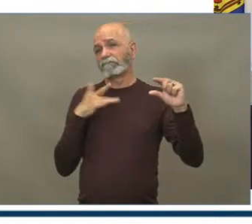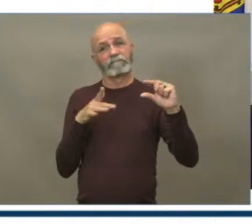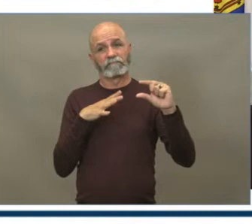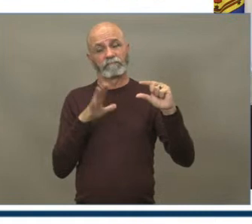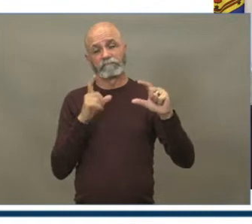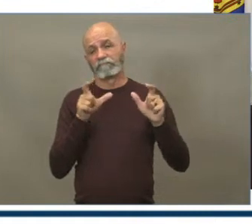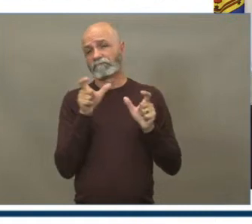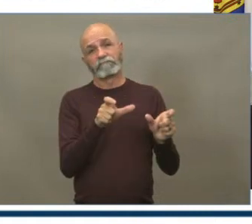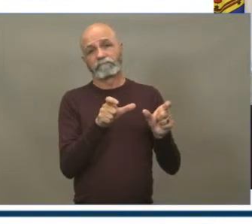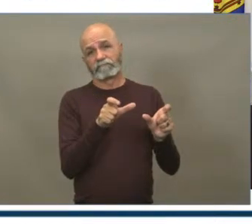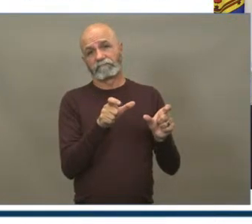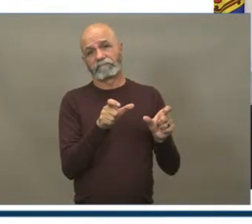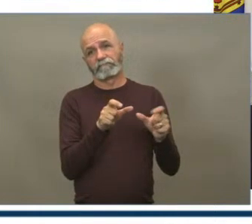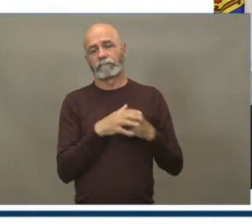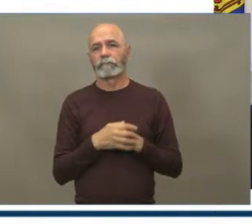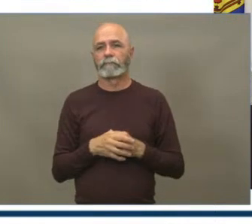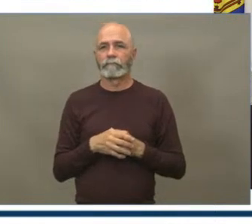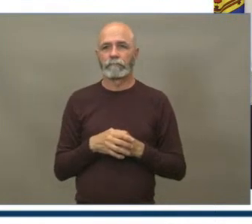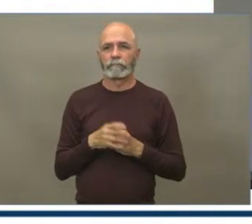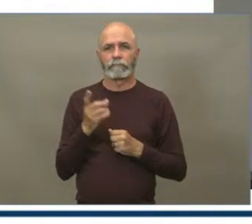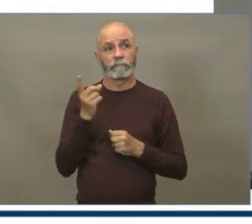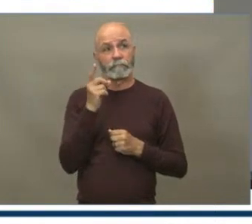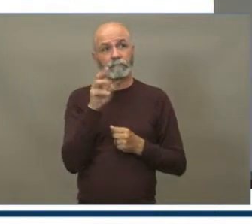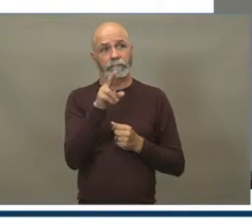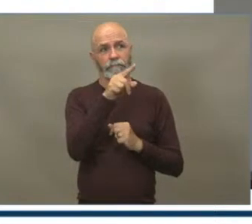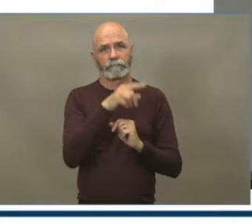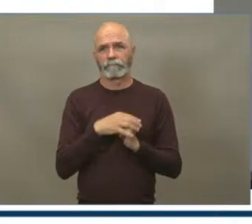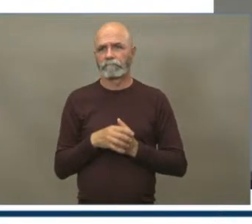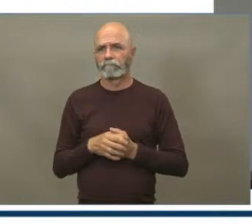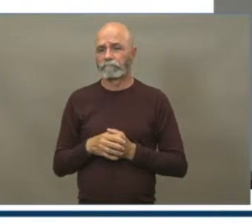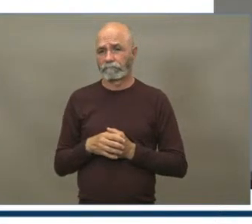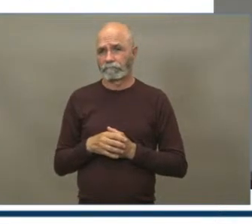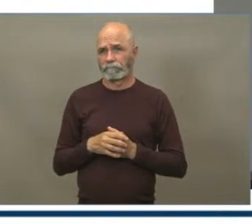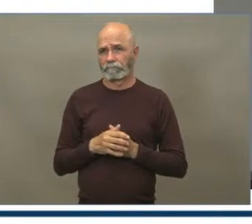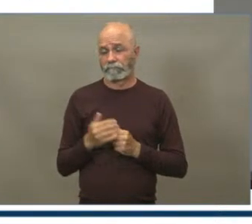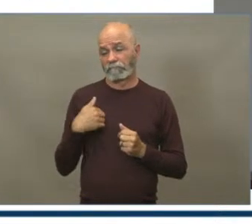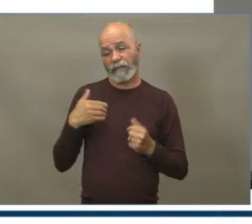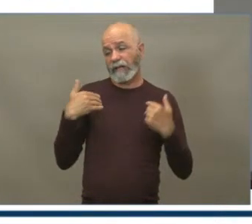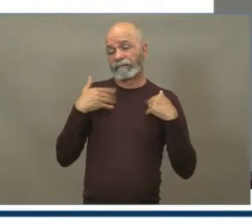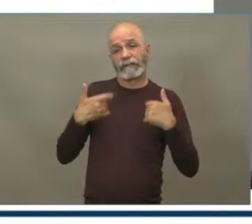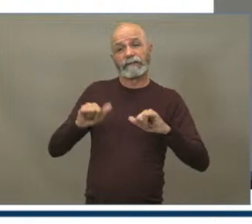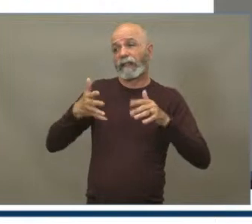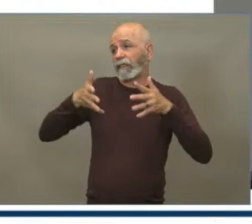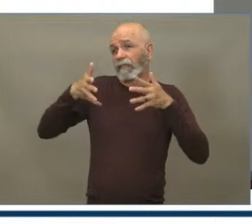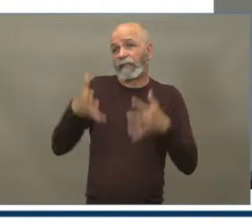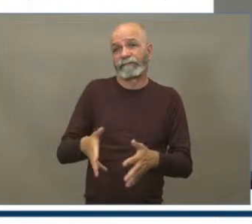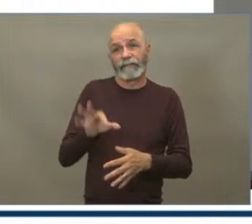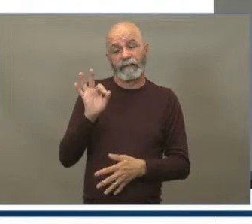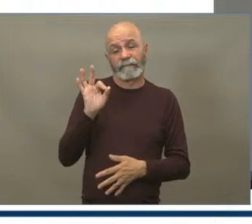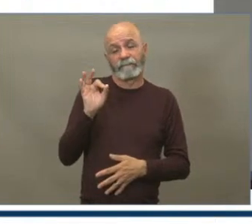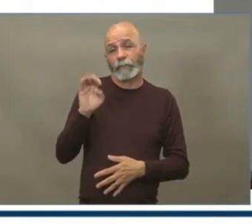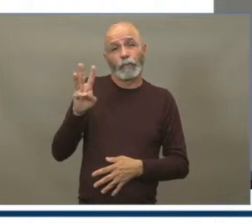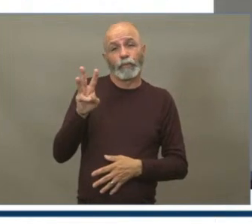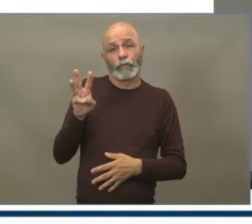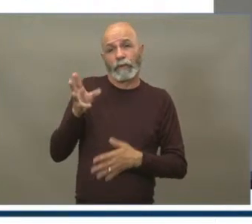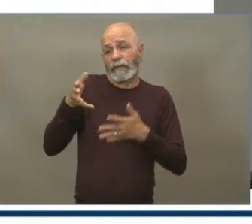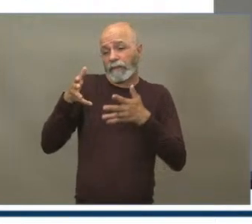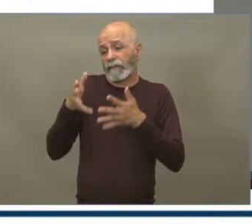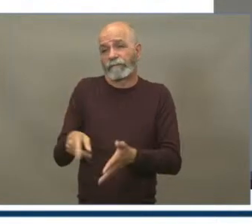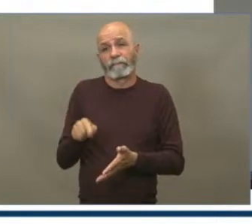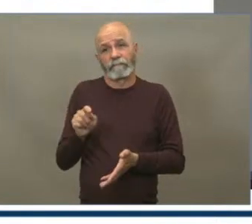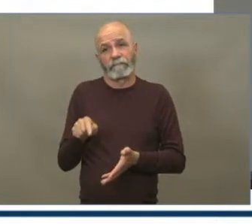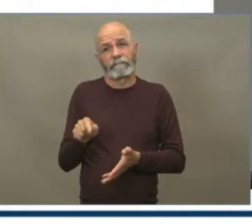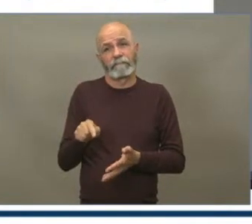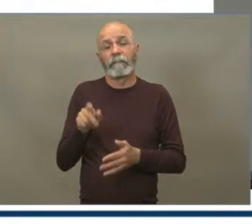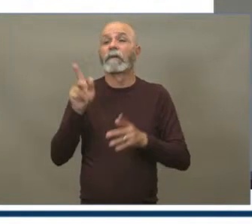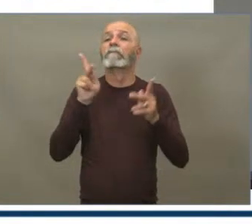forward. So as I said in my previous answer, we have only a very small amount of that vaccine available. It's still available for people